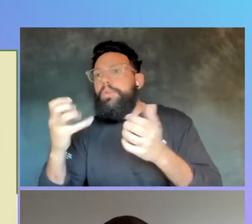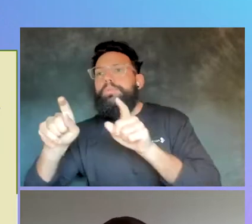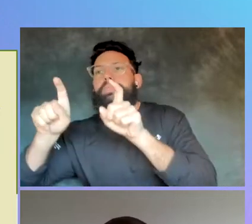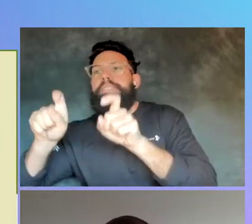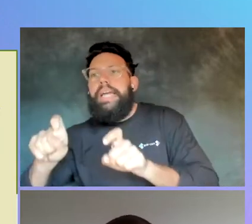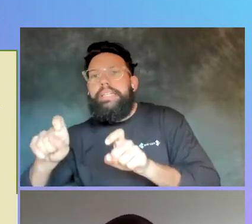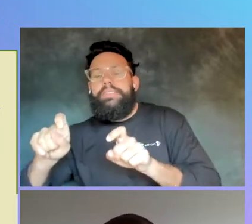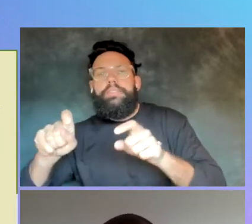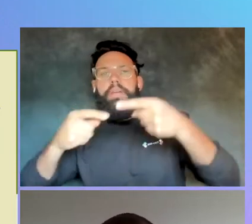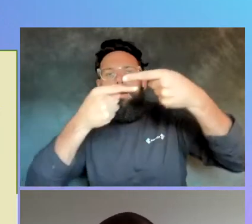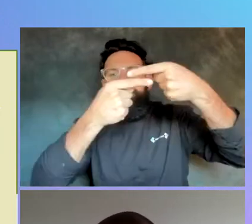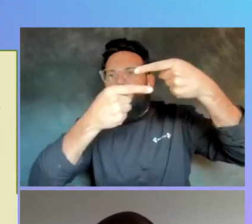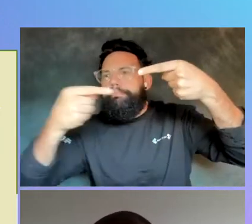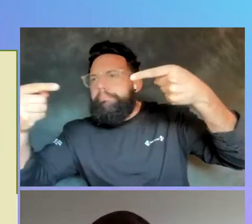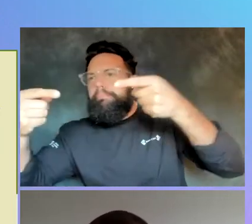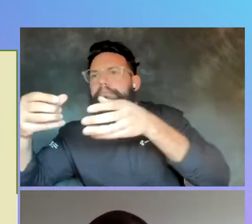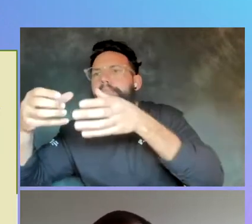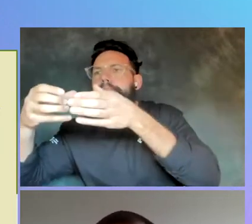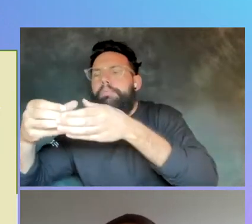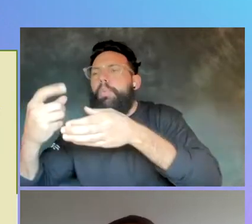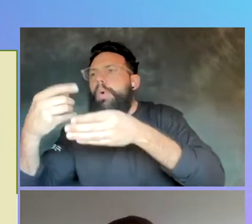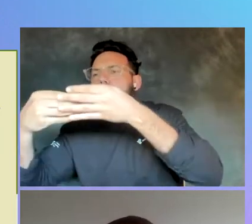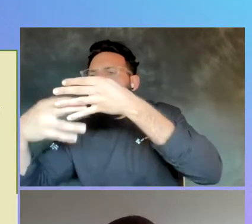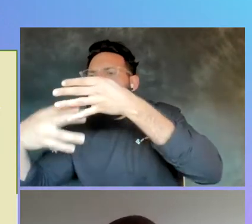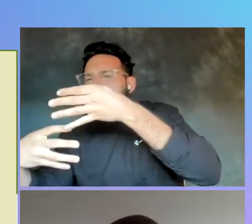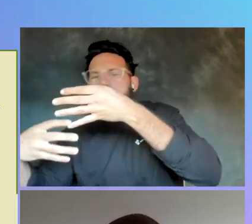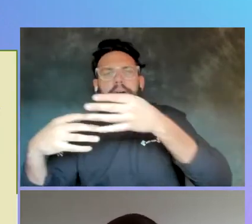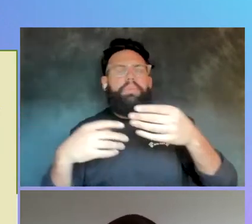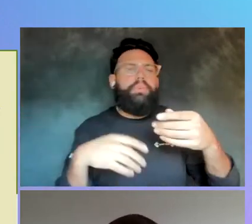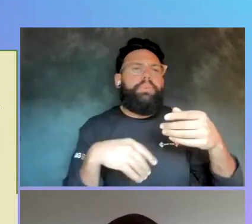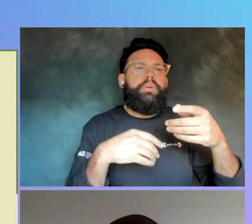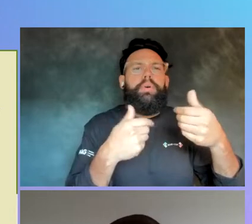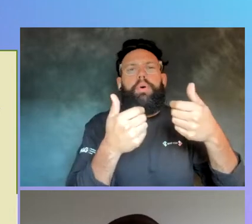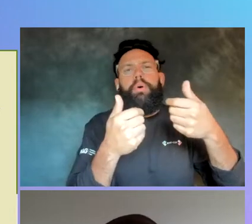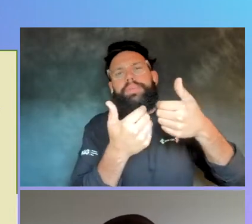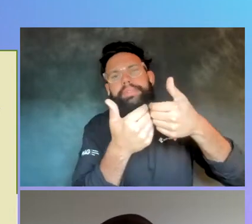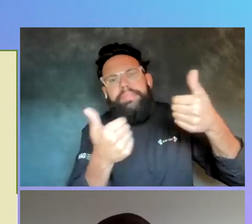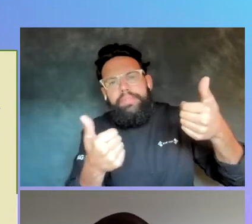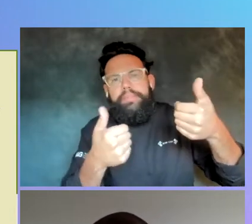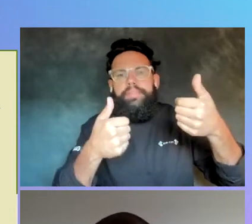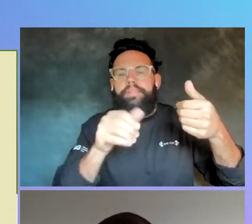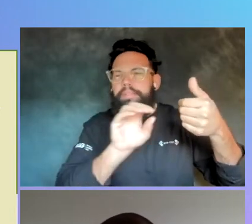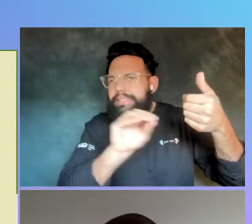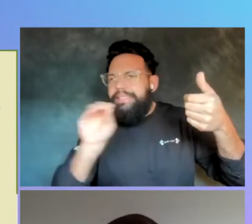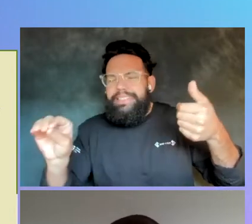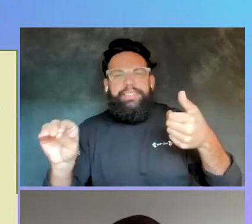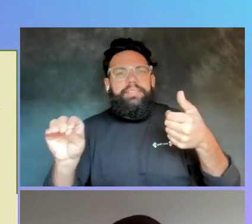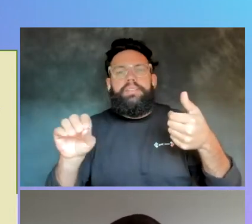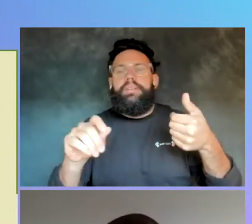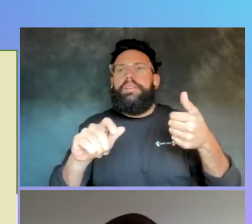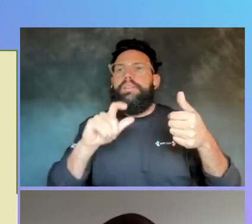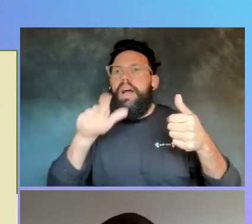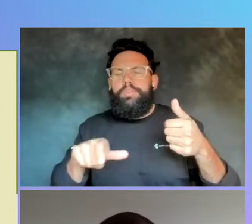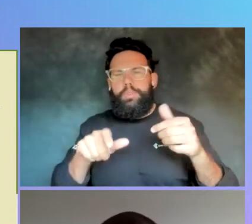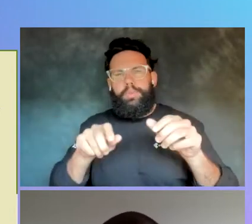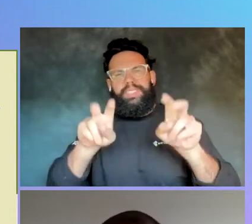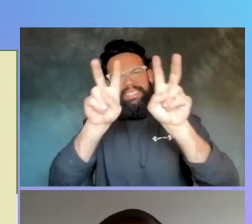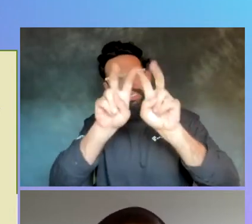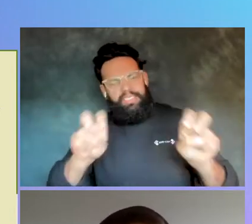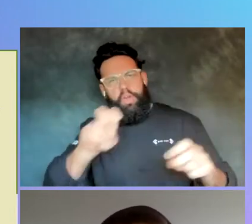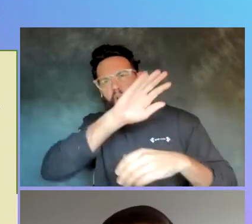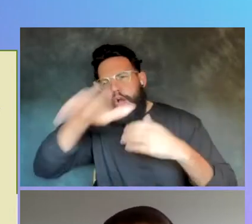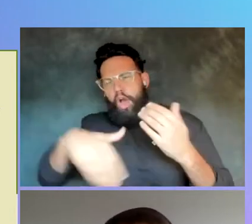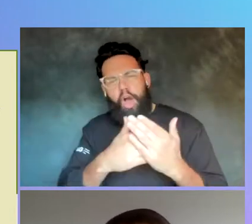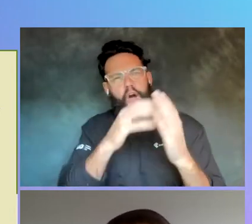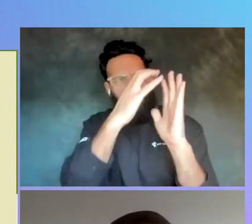full web page, go to a full user flow. You can isolate specific elements and target them in isolation.